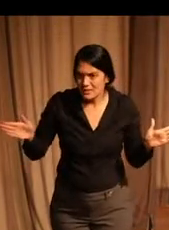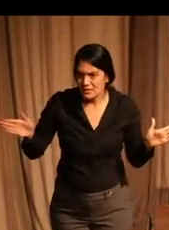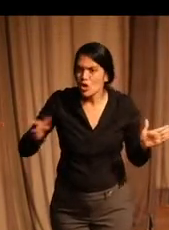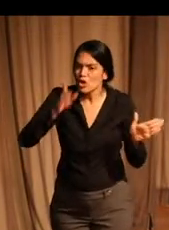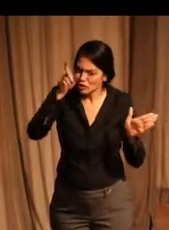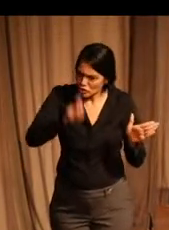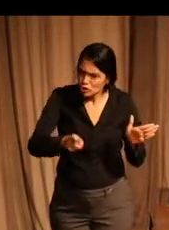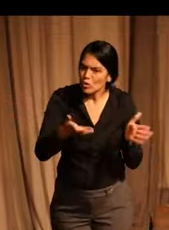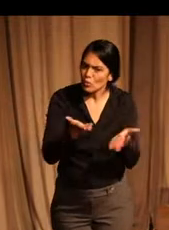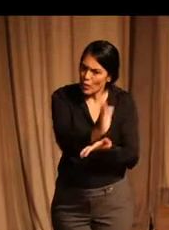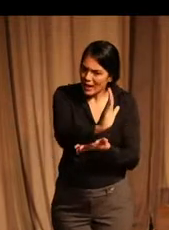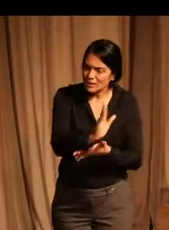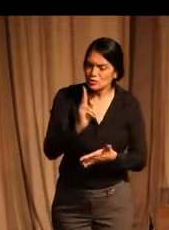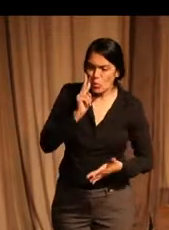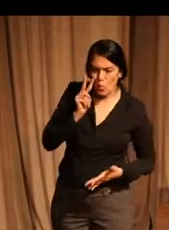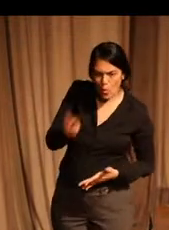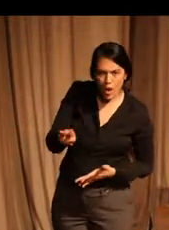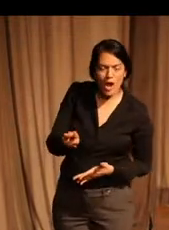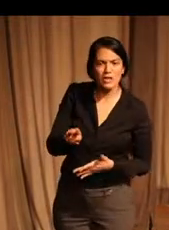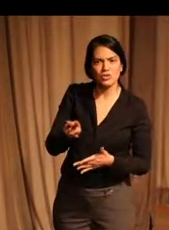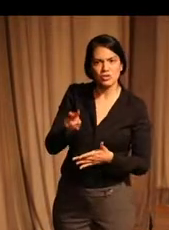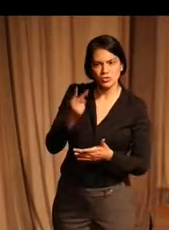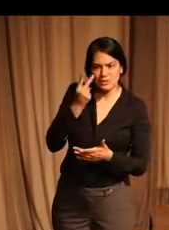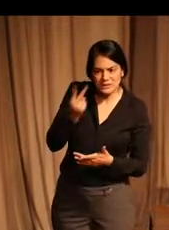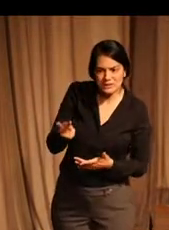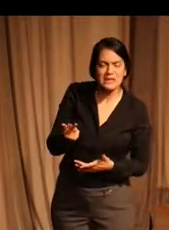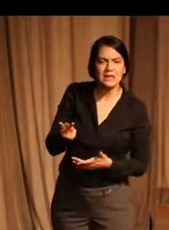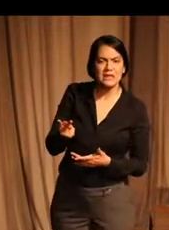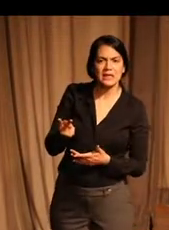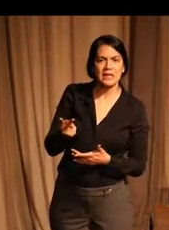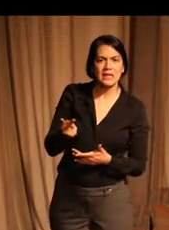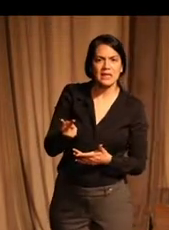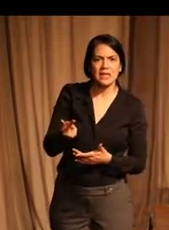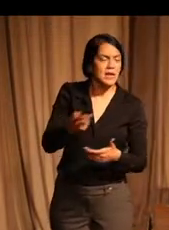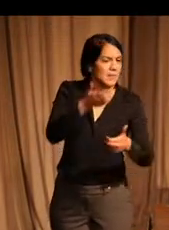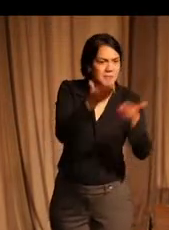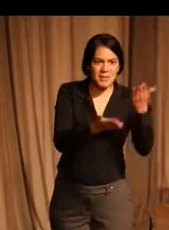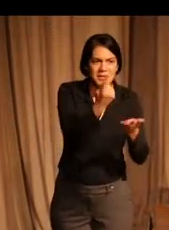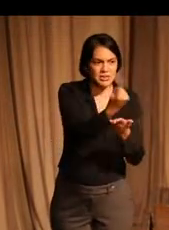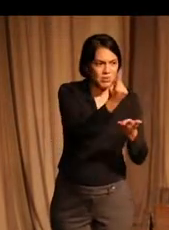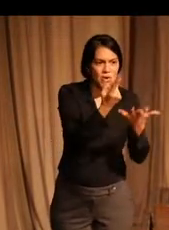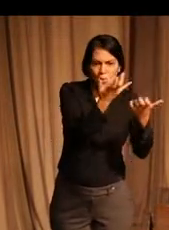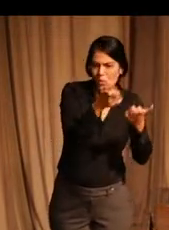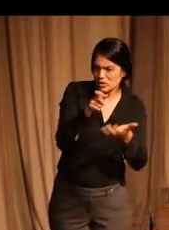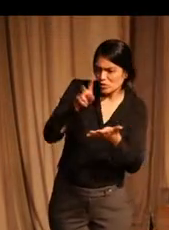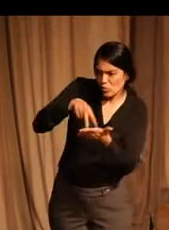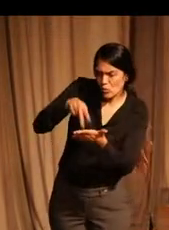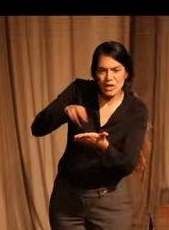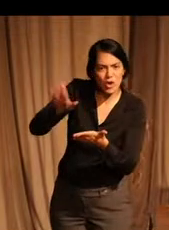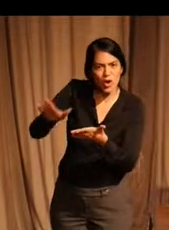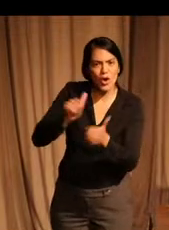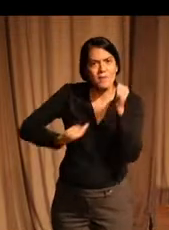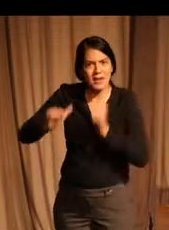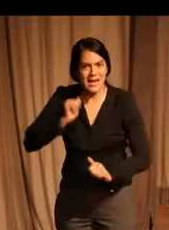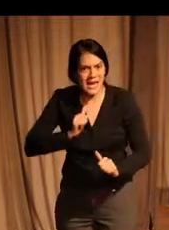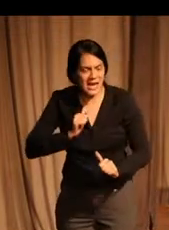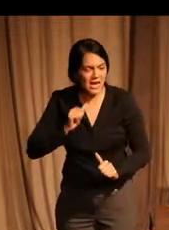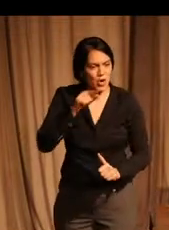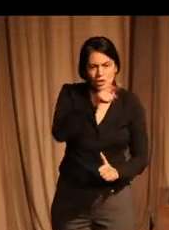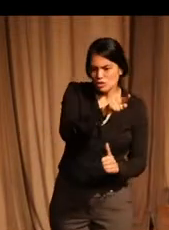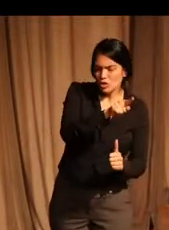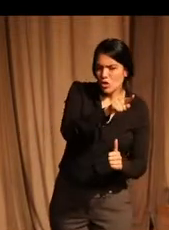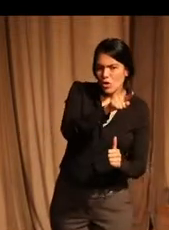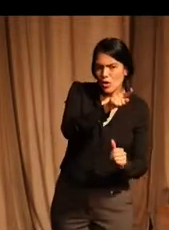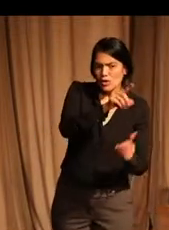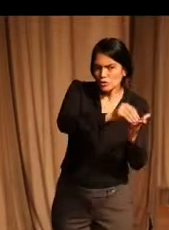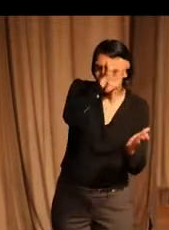also people who, for example, would like to read a screenplay or to read all the projects she had that she